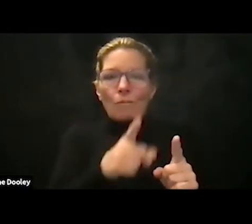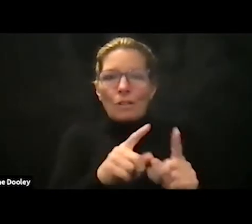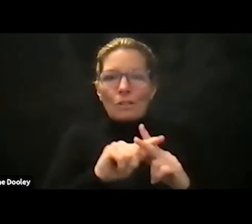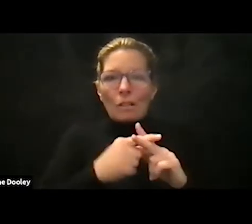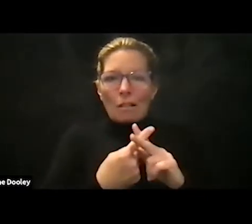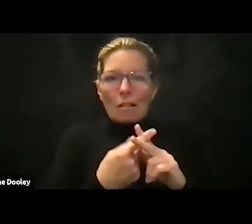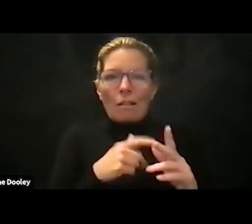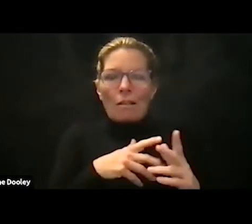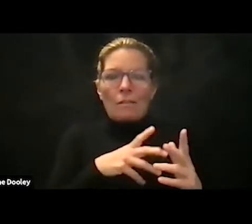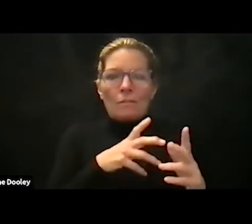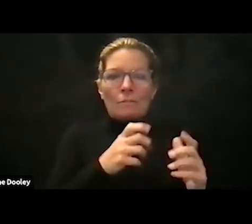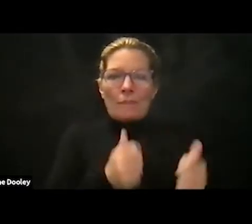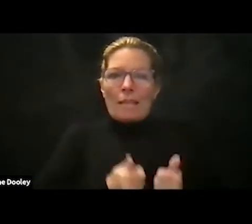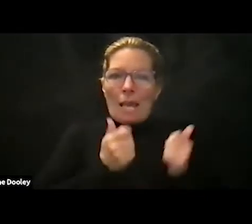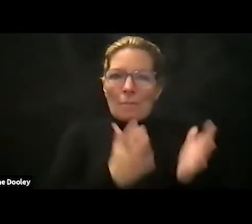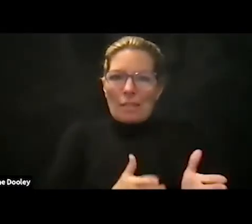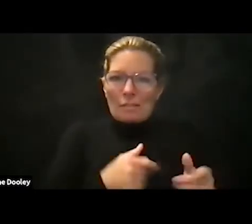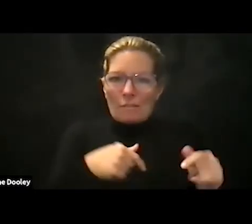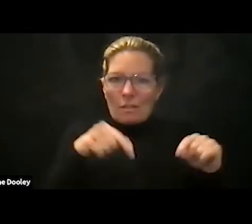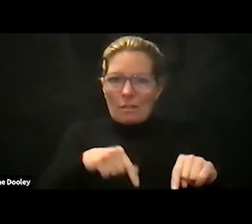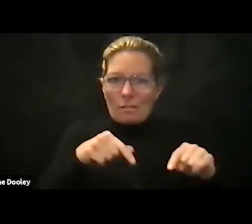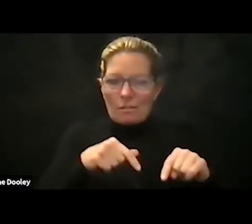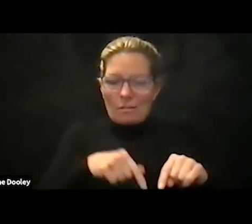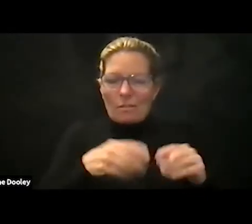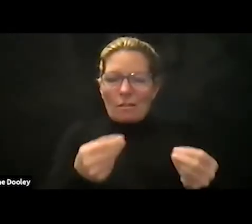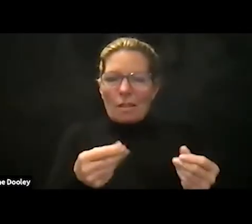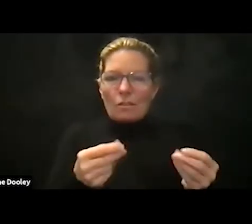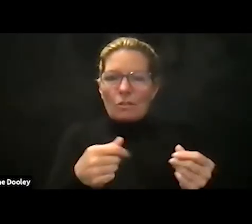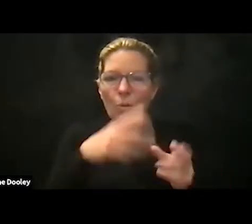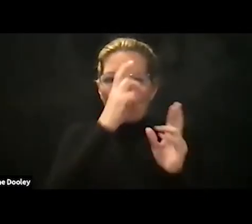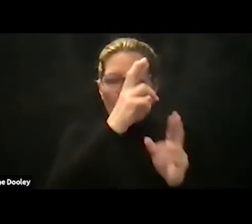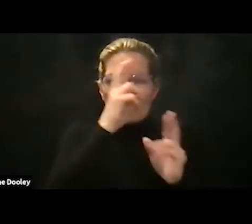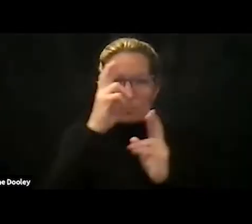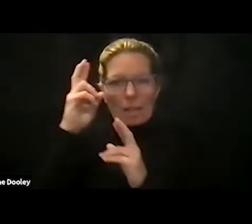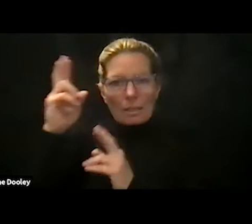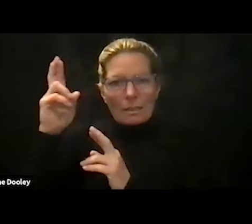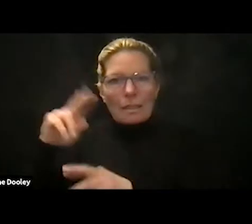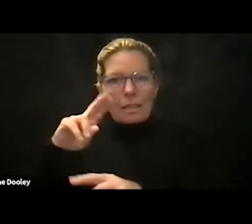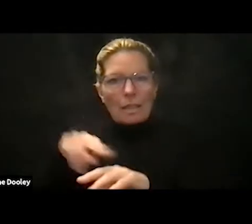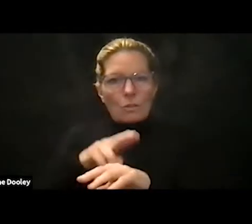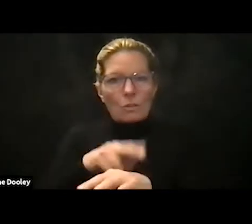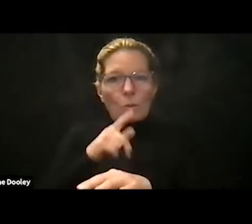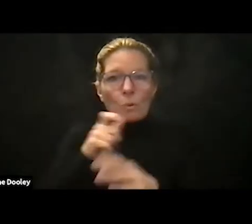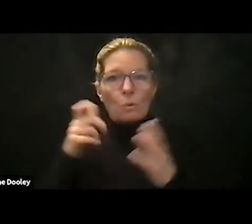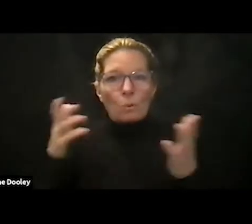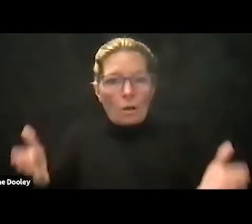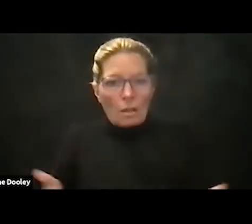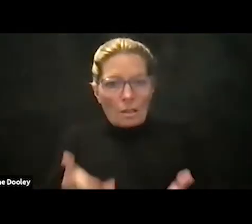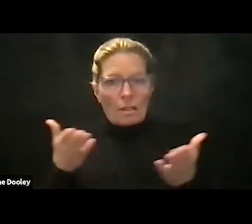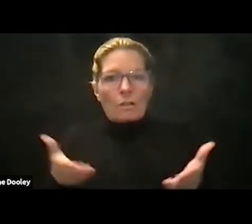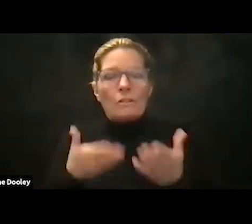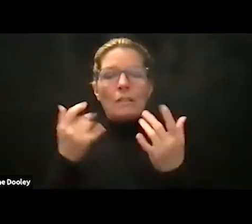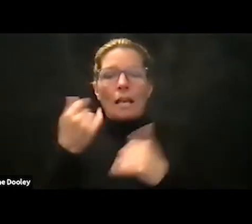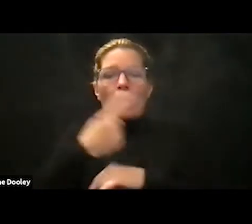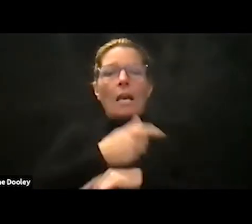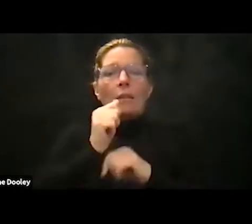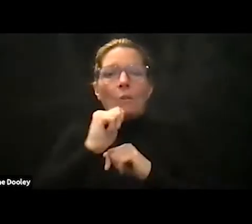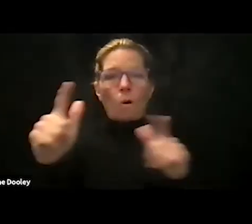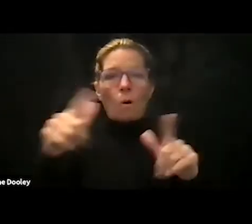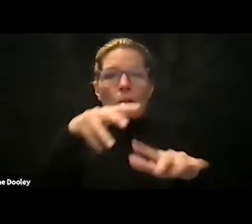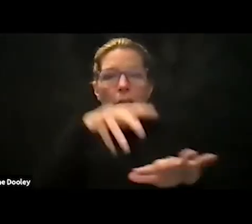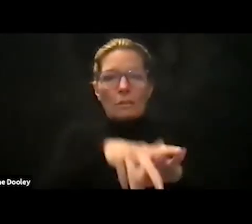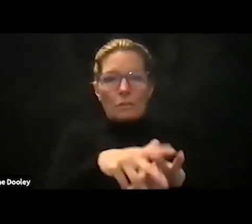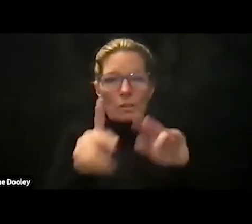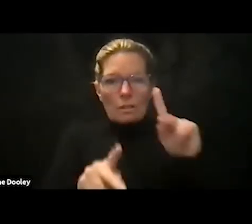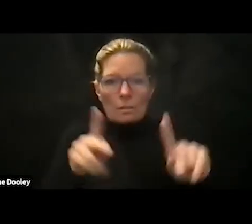land. And so we extend our respect to citizens of these nations who live here today and to all Indigenous people.